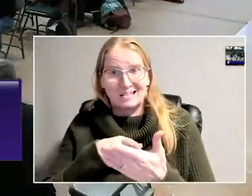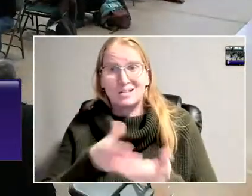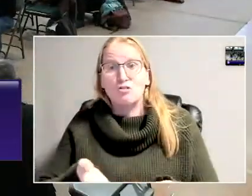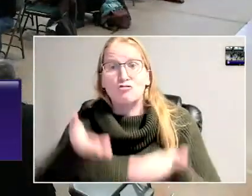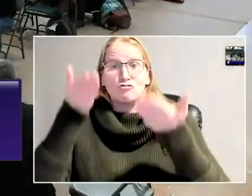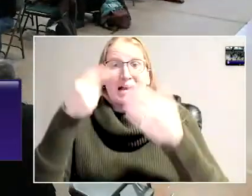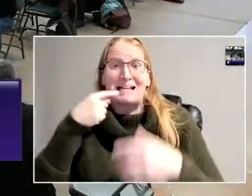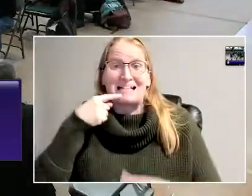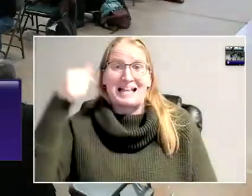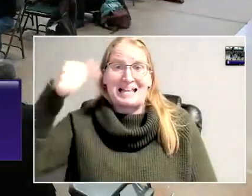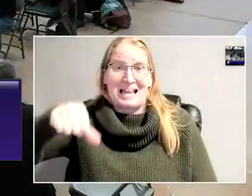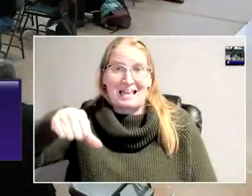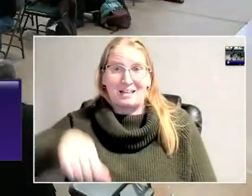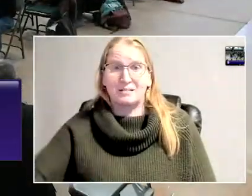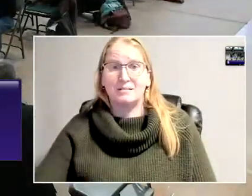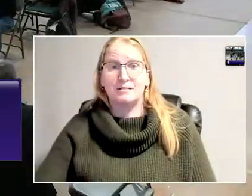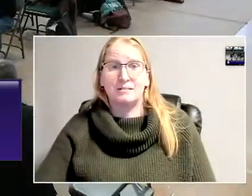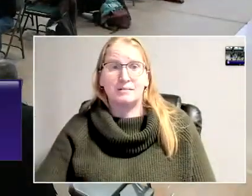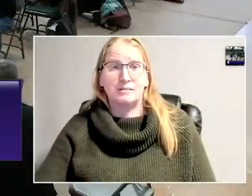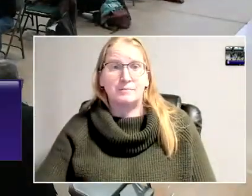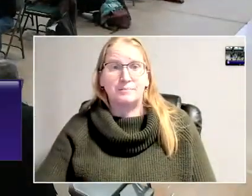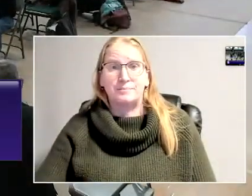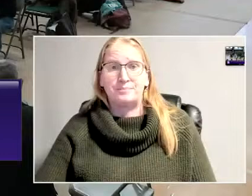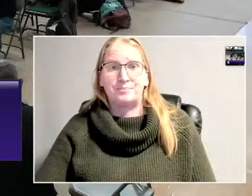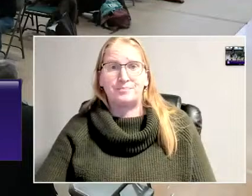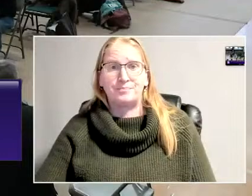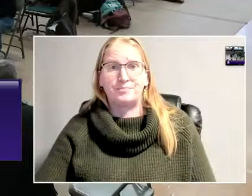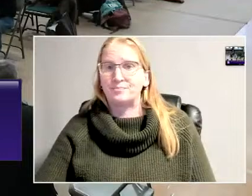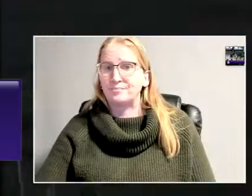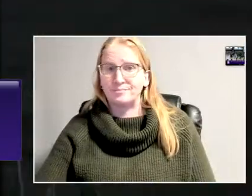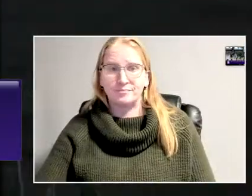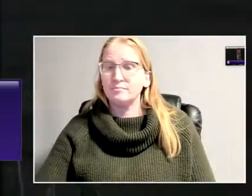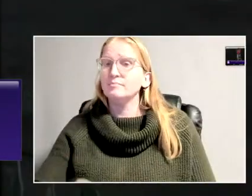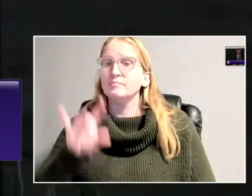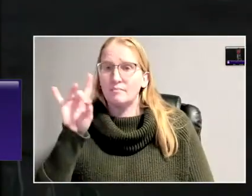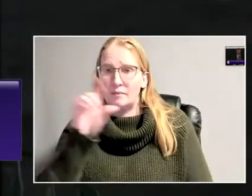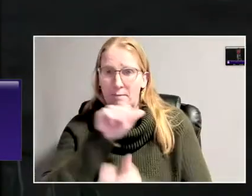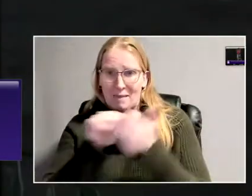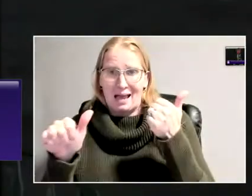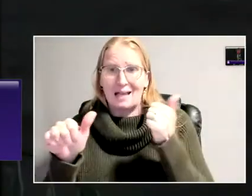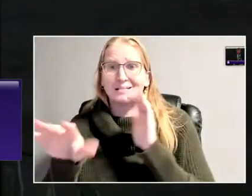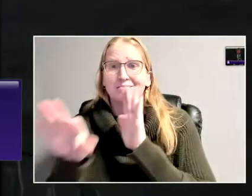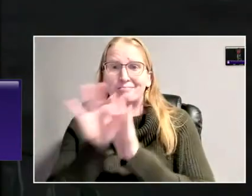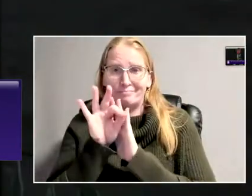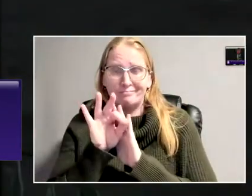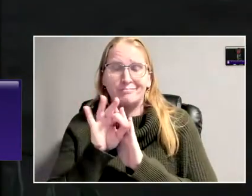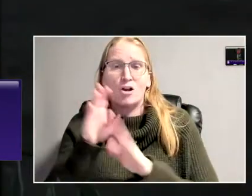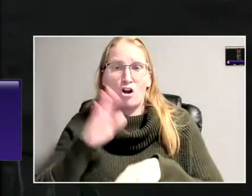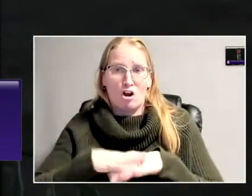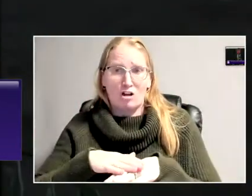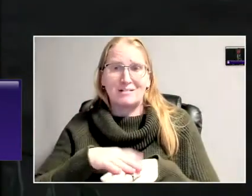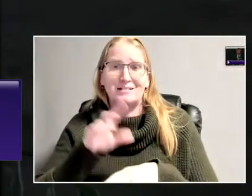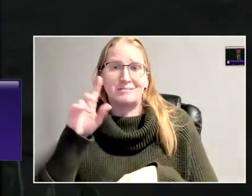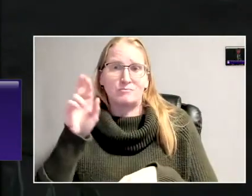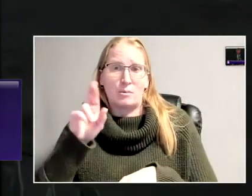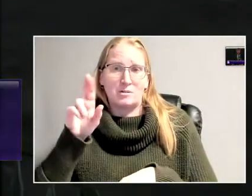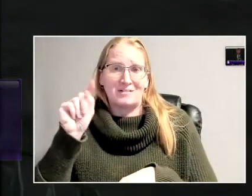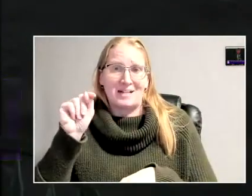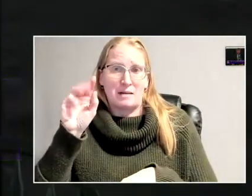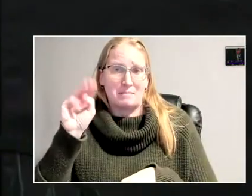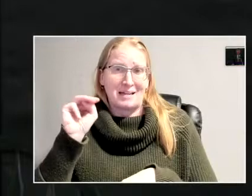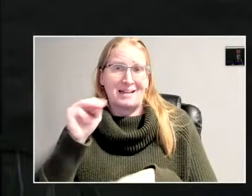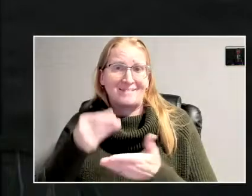say nay those those eight members are elected to the uh town meeting finance